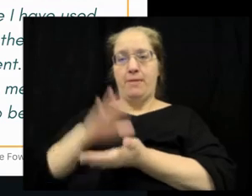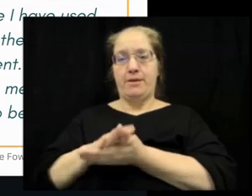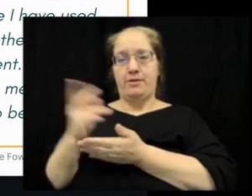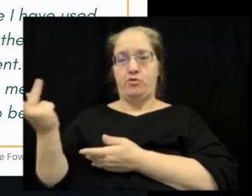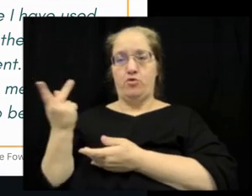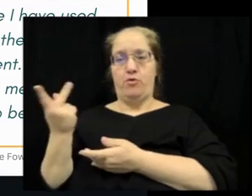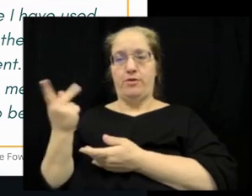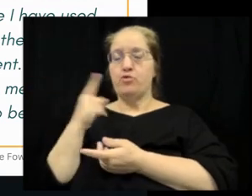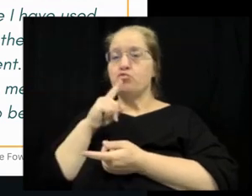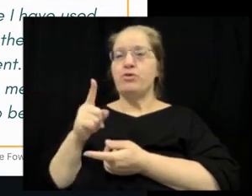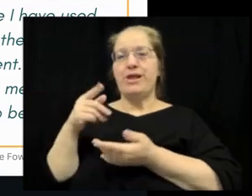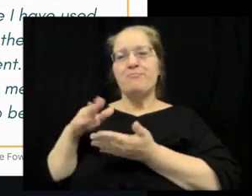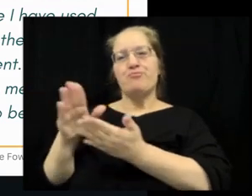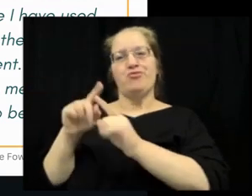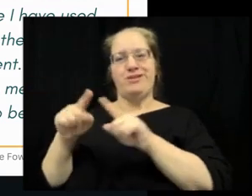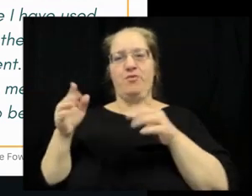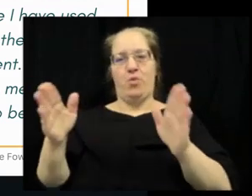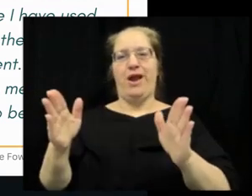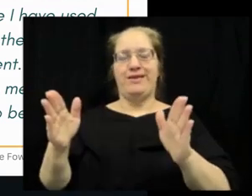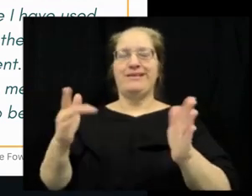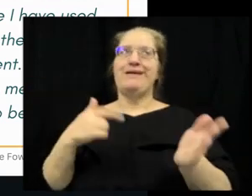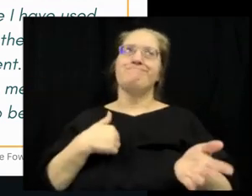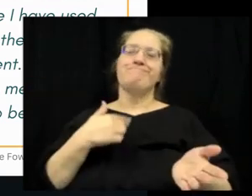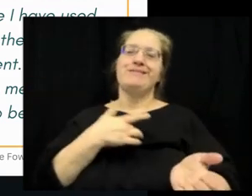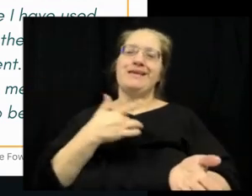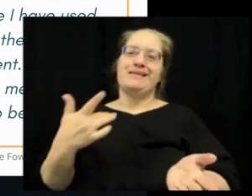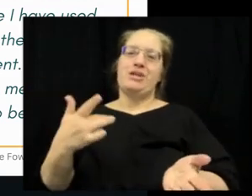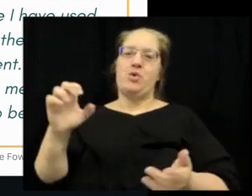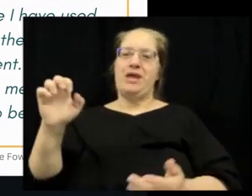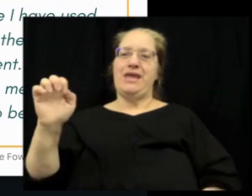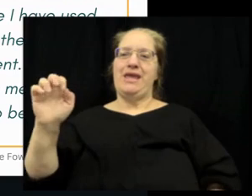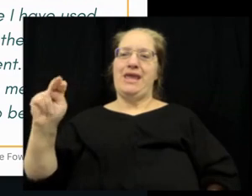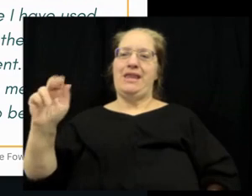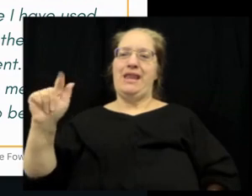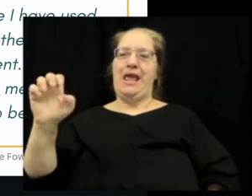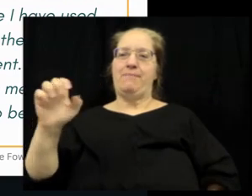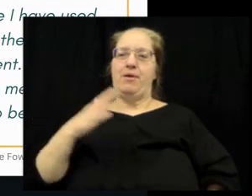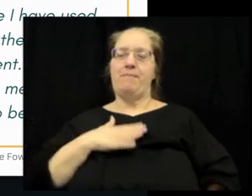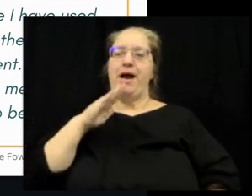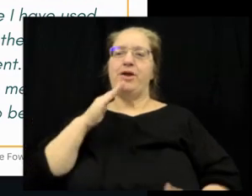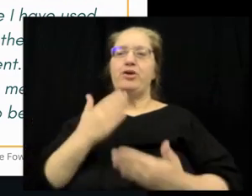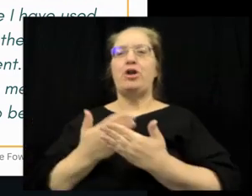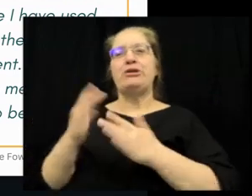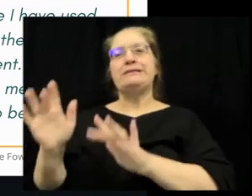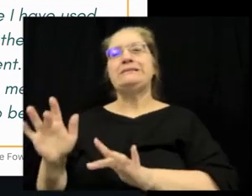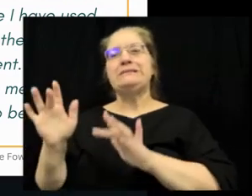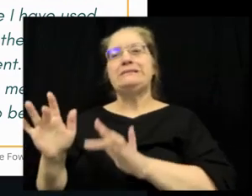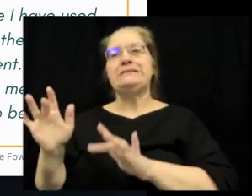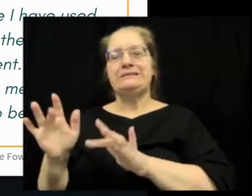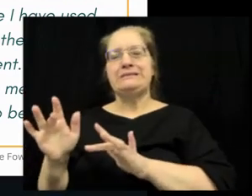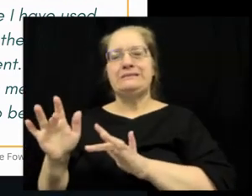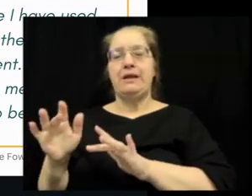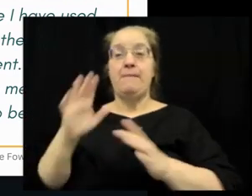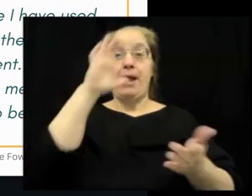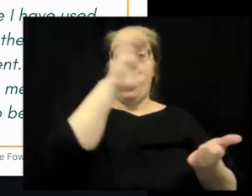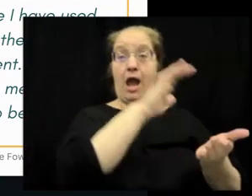really approached this differently. I tended to enable my daughter, kind of coddle her, whereas